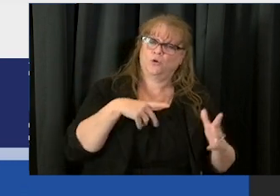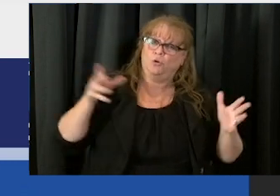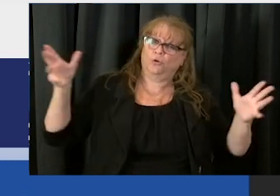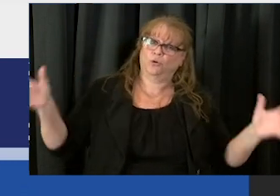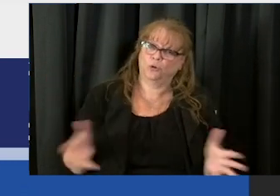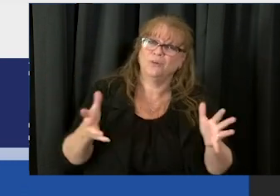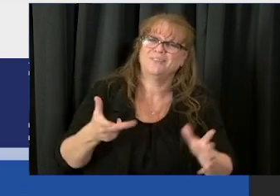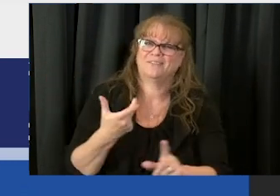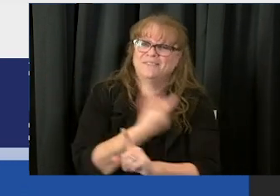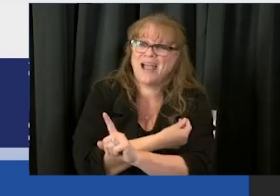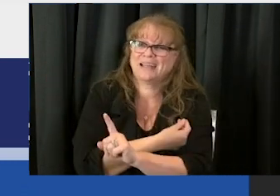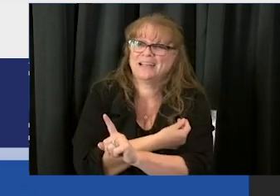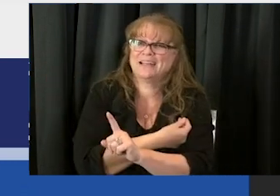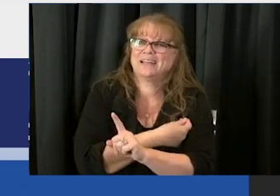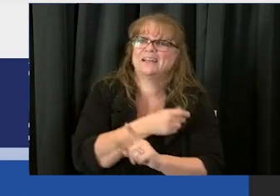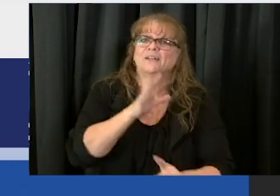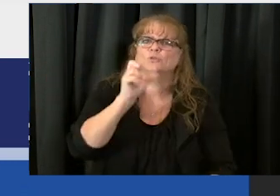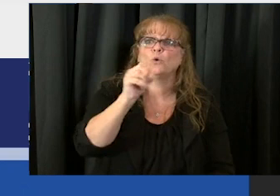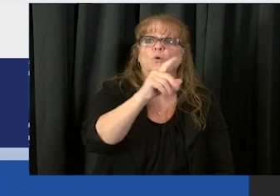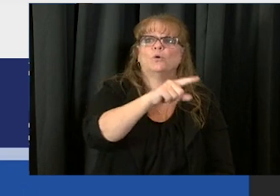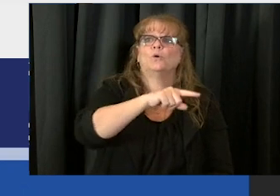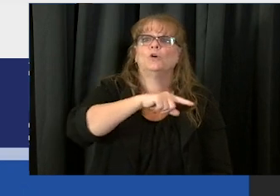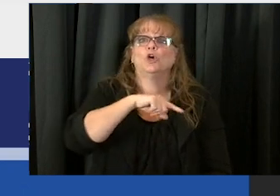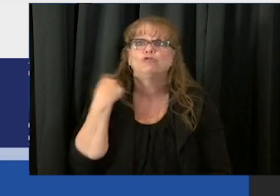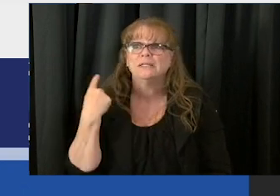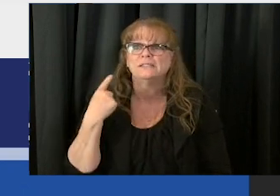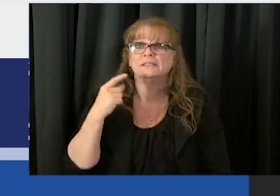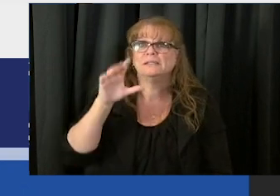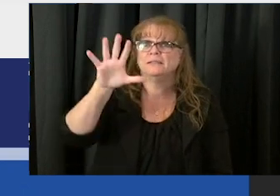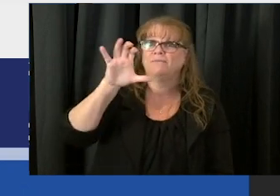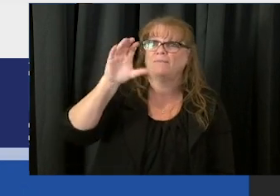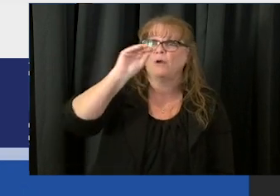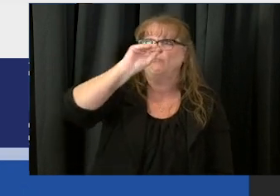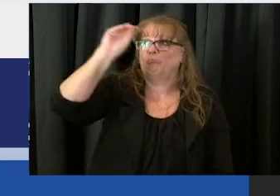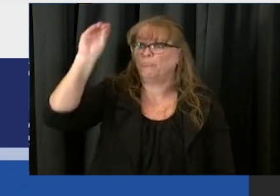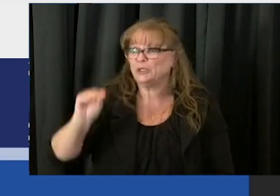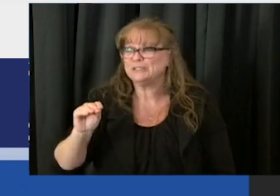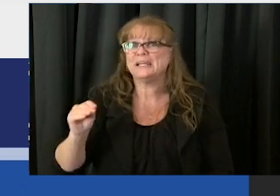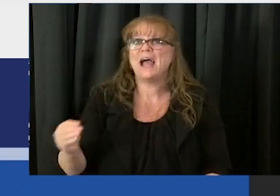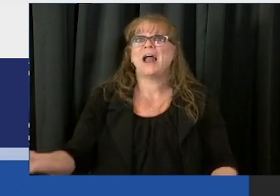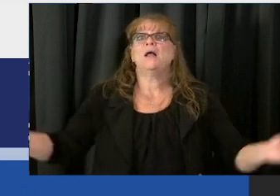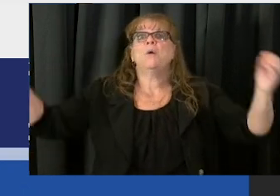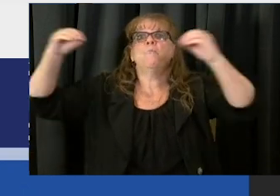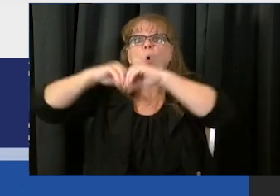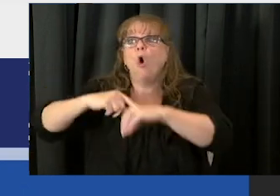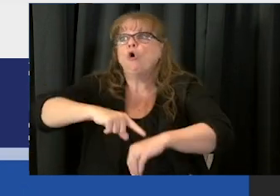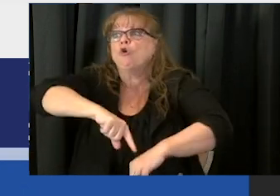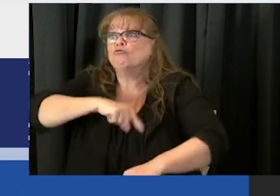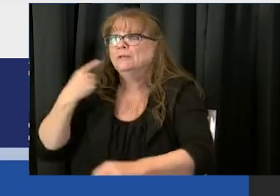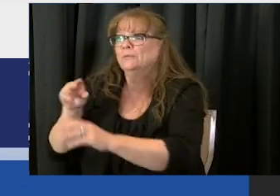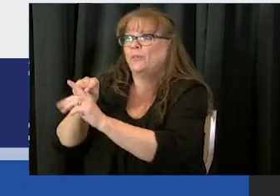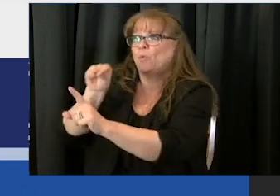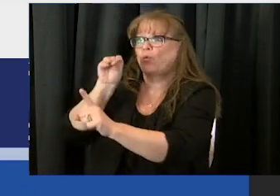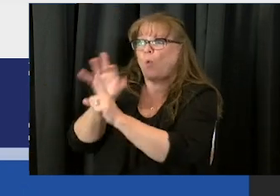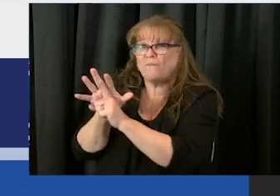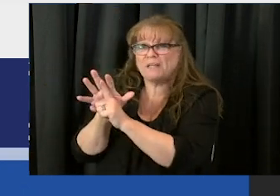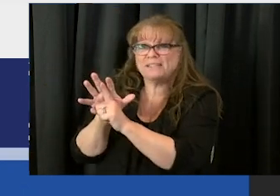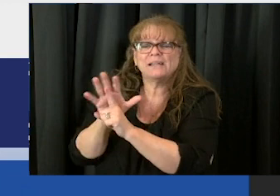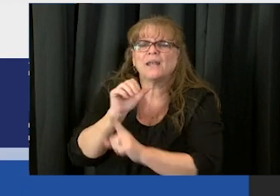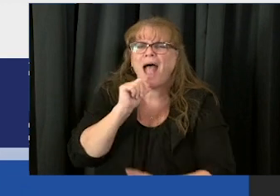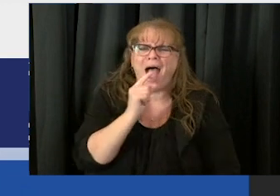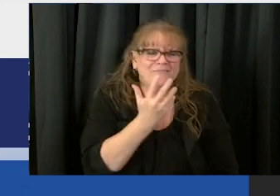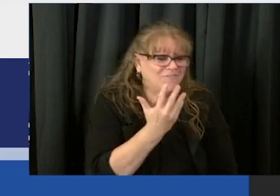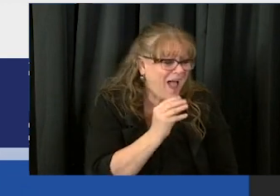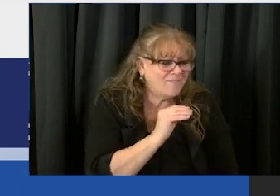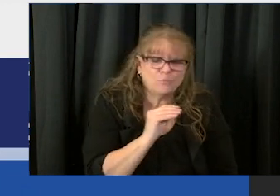500 times greater. Not you're not twice as risk, not 5 times the risk. If you're in your 80s, 70s, your risk is 500 times